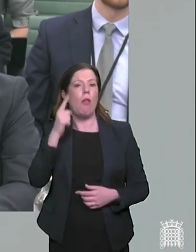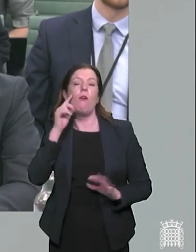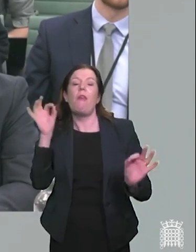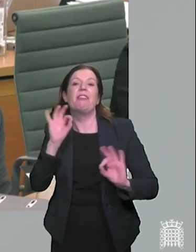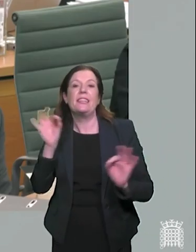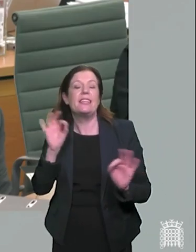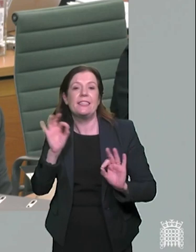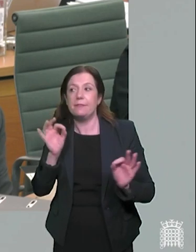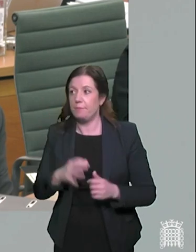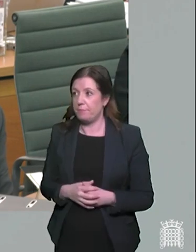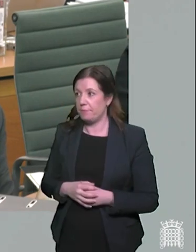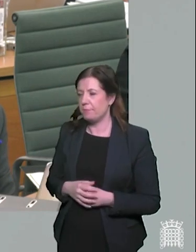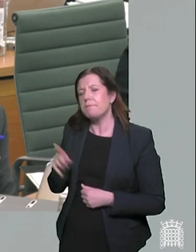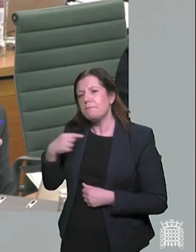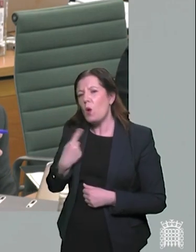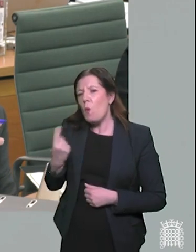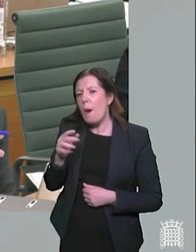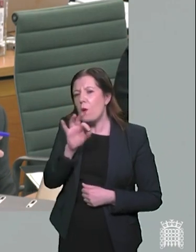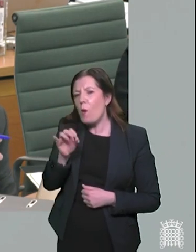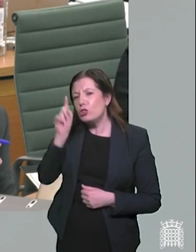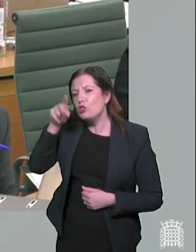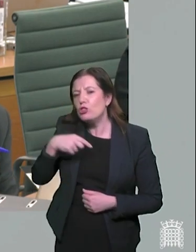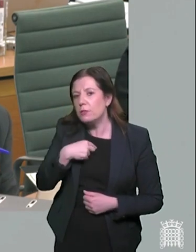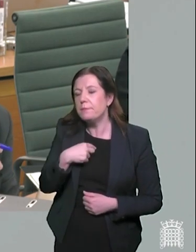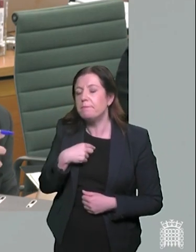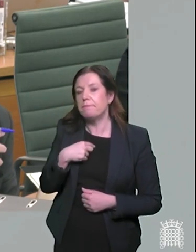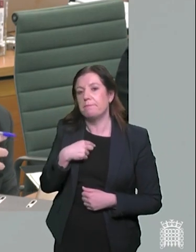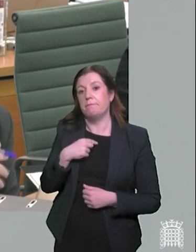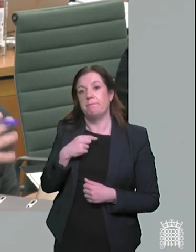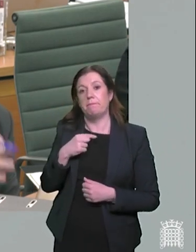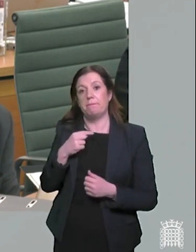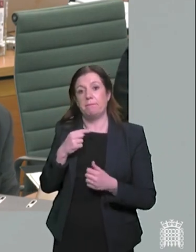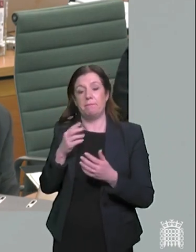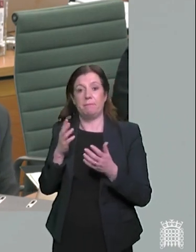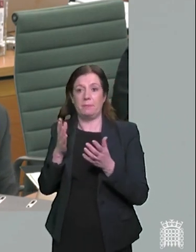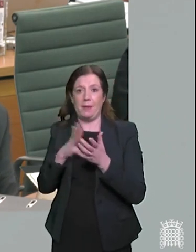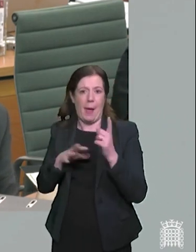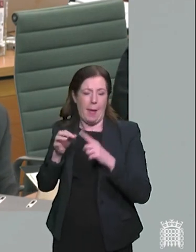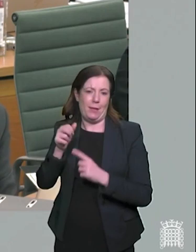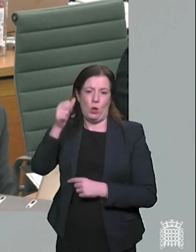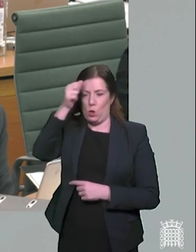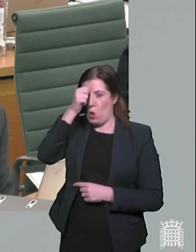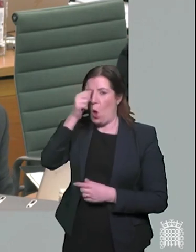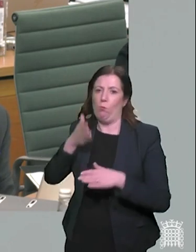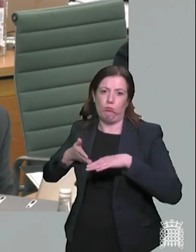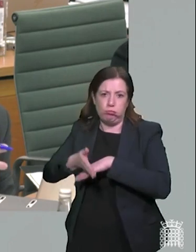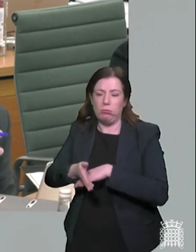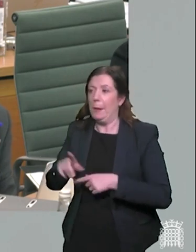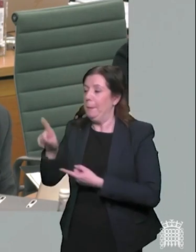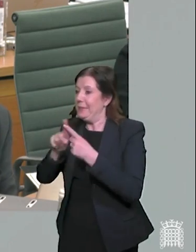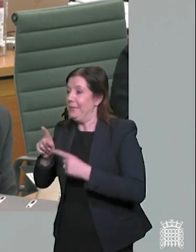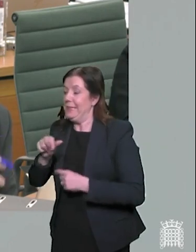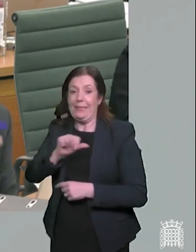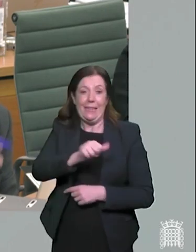further question? I think probably all MPs that have been on days where we're very busy going from meeting to meeting rely